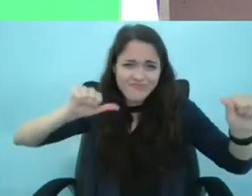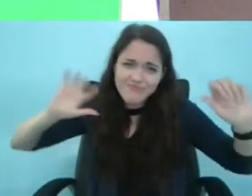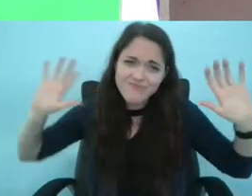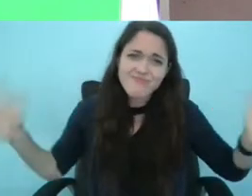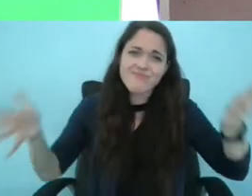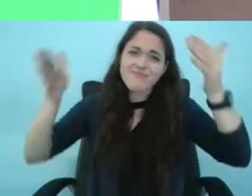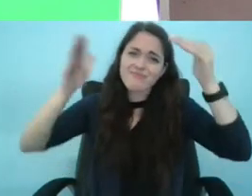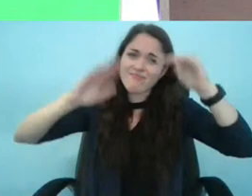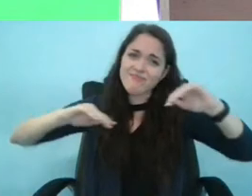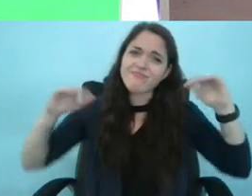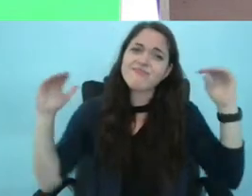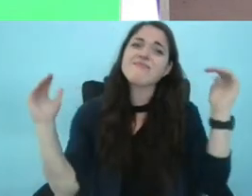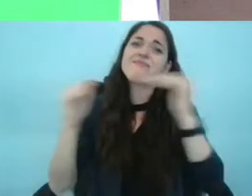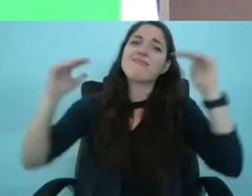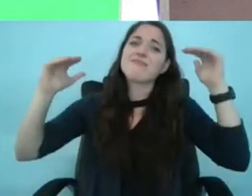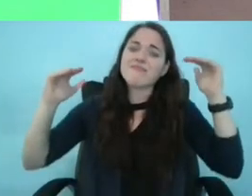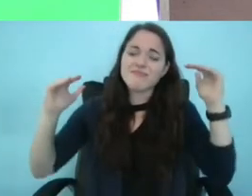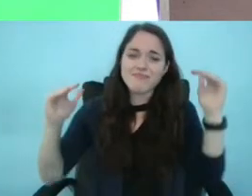rolling sea.